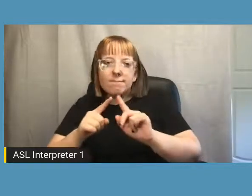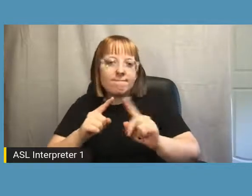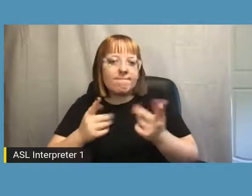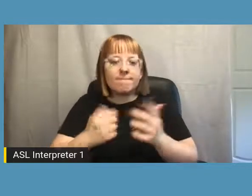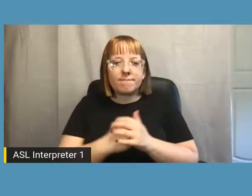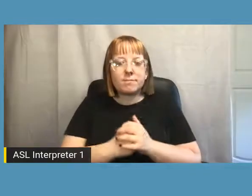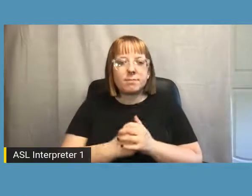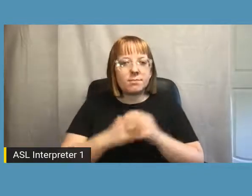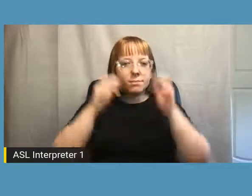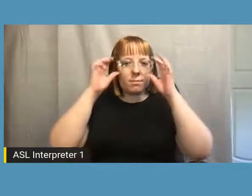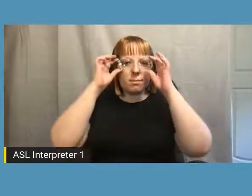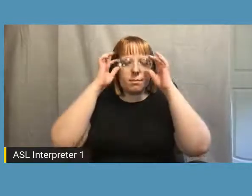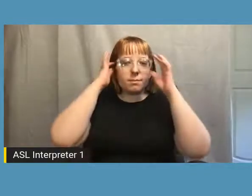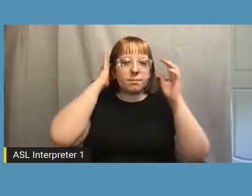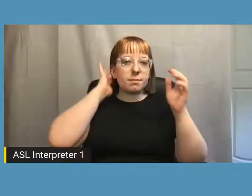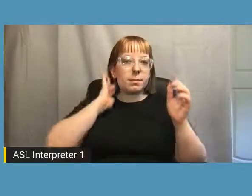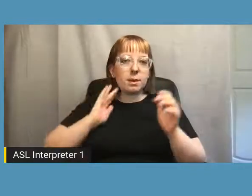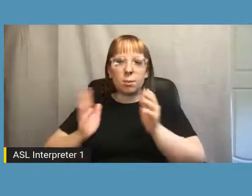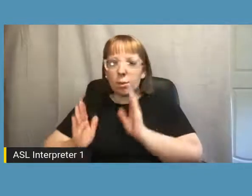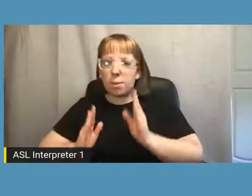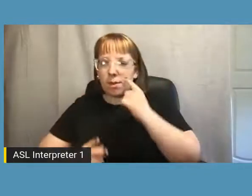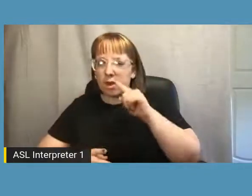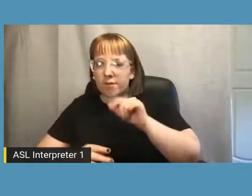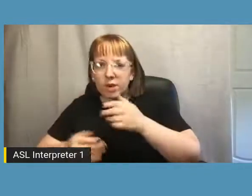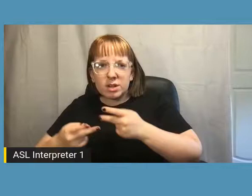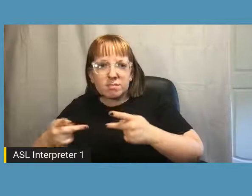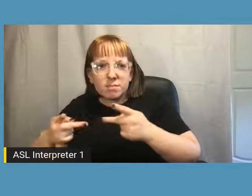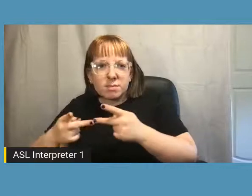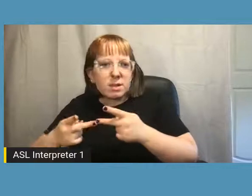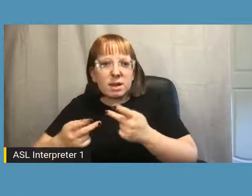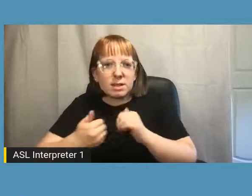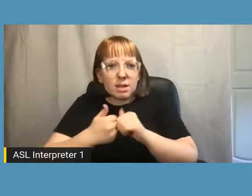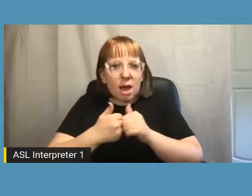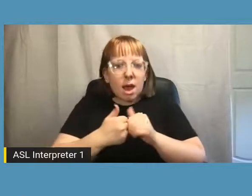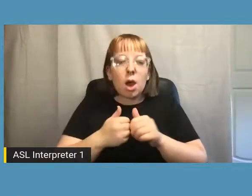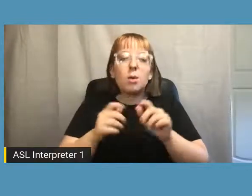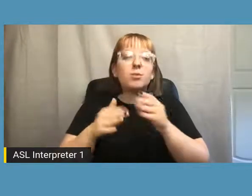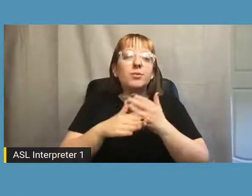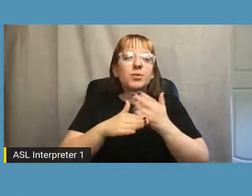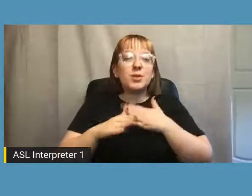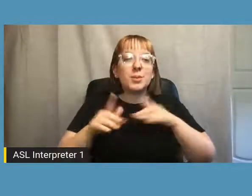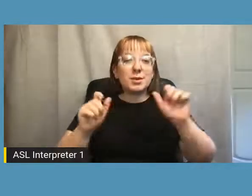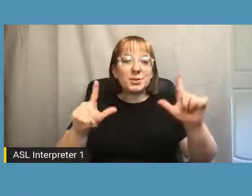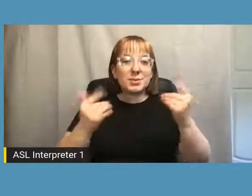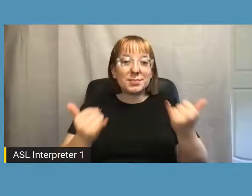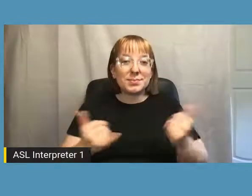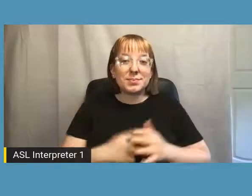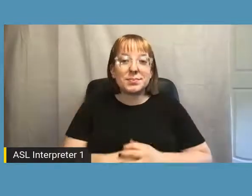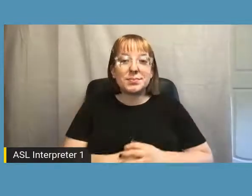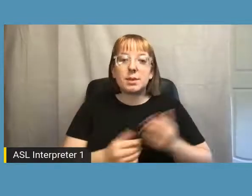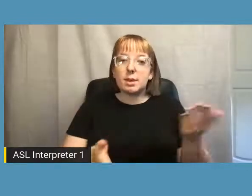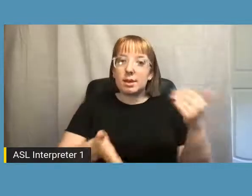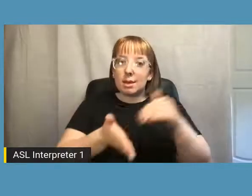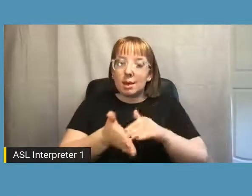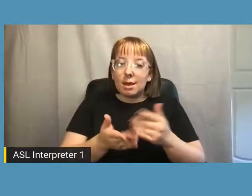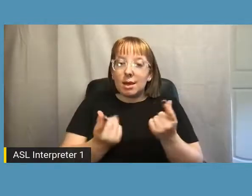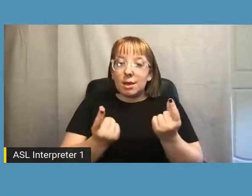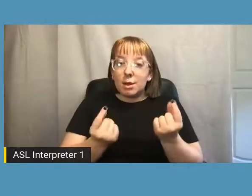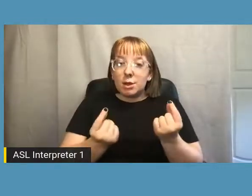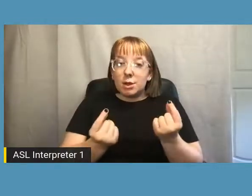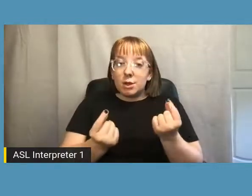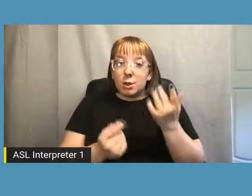Let me see. Let me share my screen. again, had to do this because